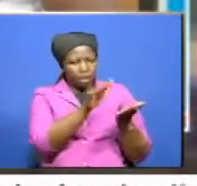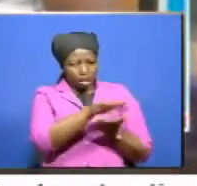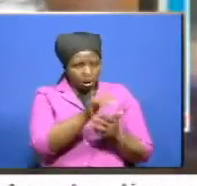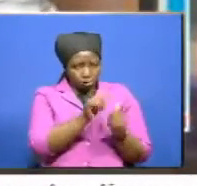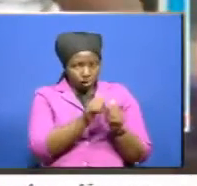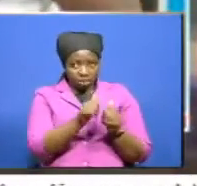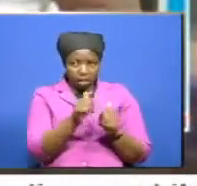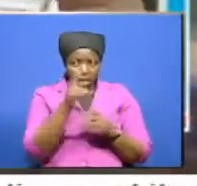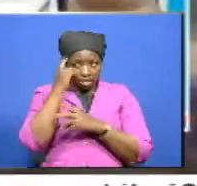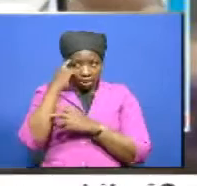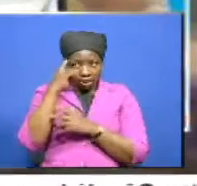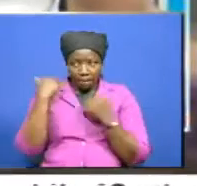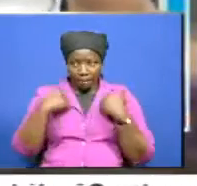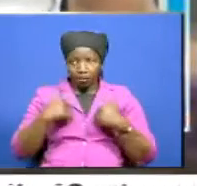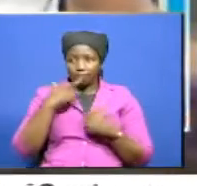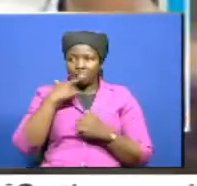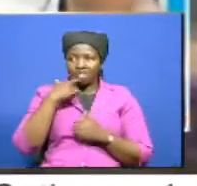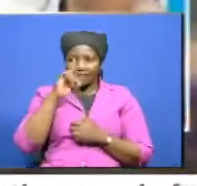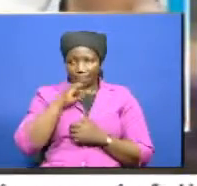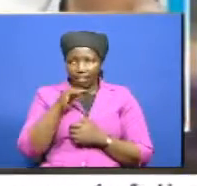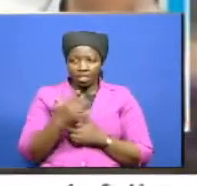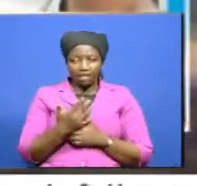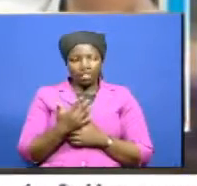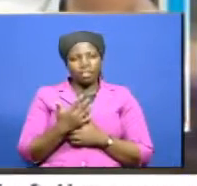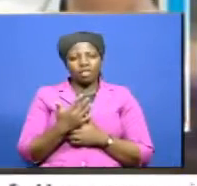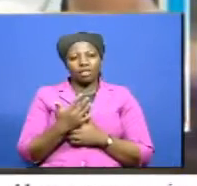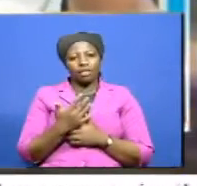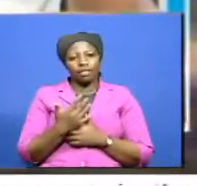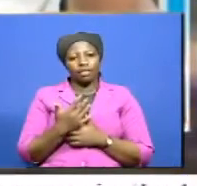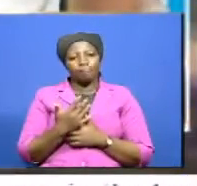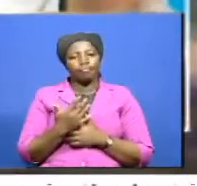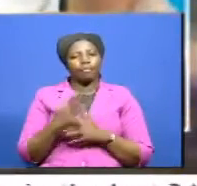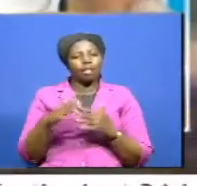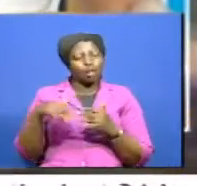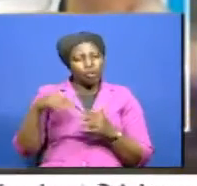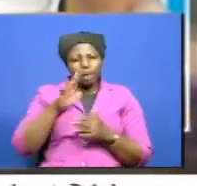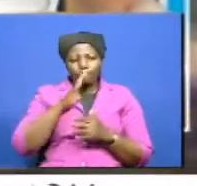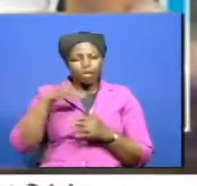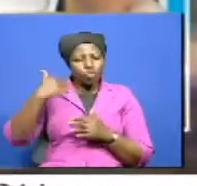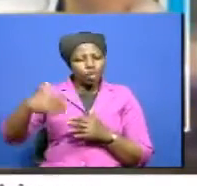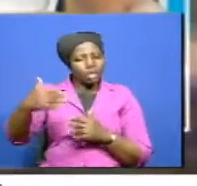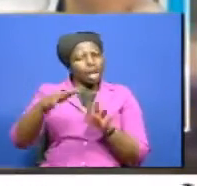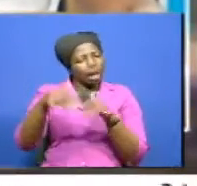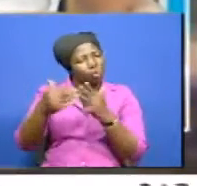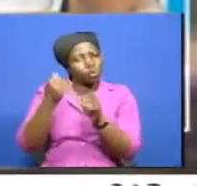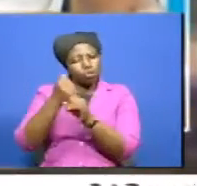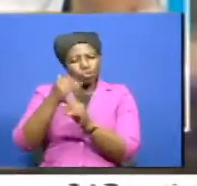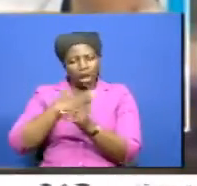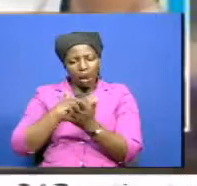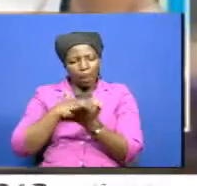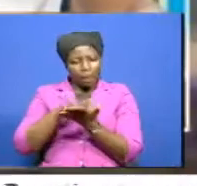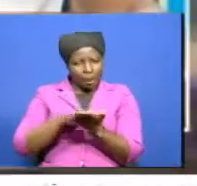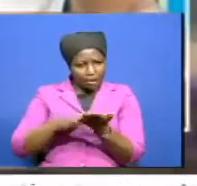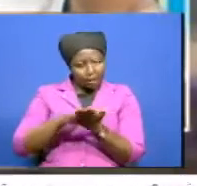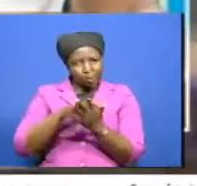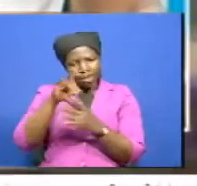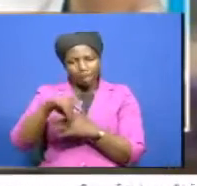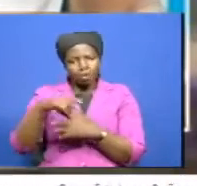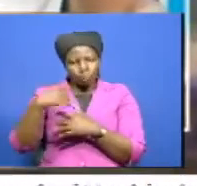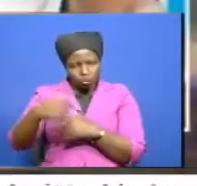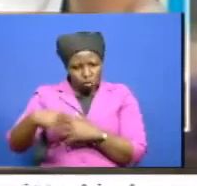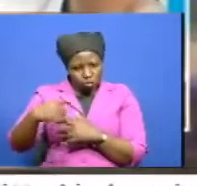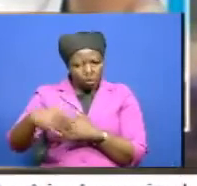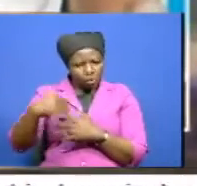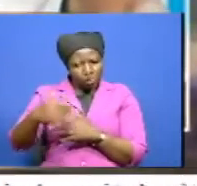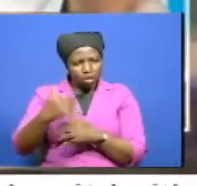think, as I've mentioned, I mean, consistency in how we execute our basics. We just keep doing the same things, mm-hmm.